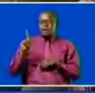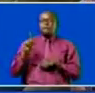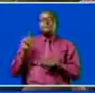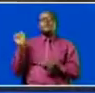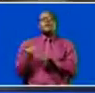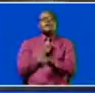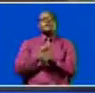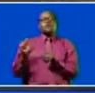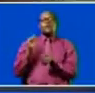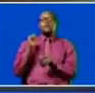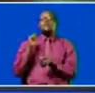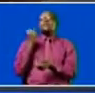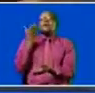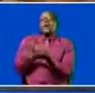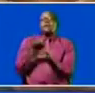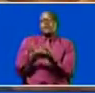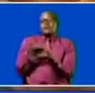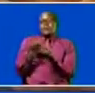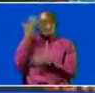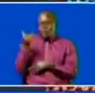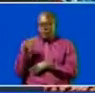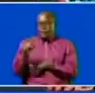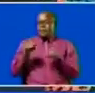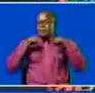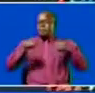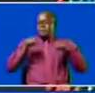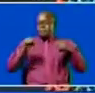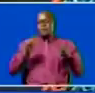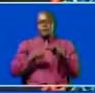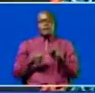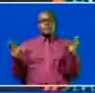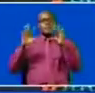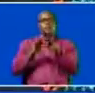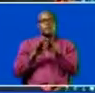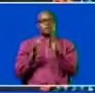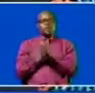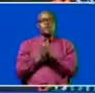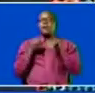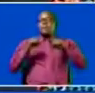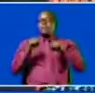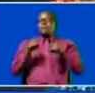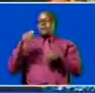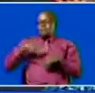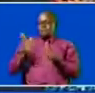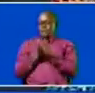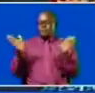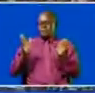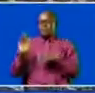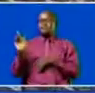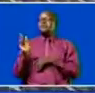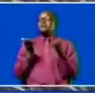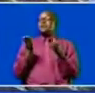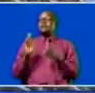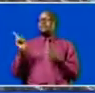with ongoing investigations, given their perceived seniority and connection to senior officials in the Public Service Ministry.